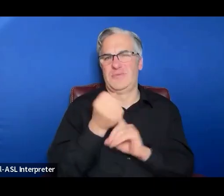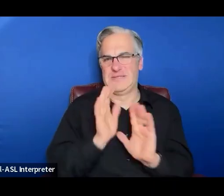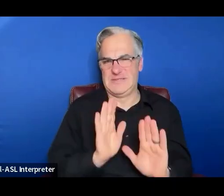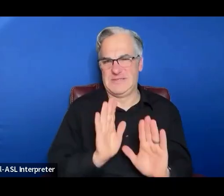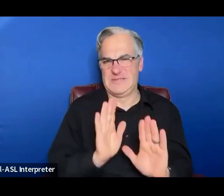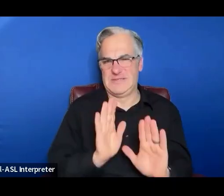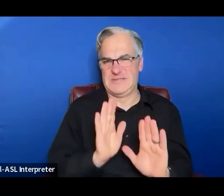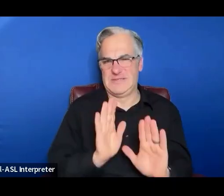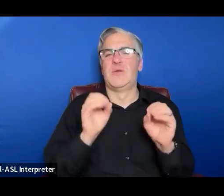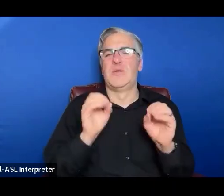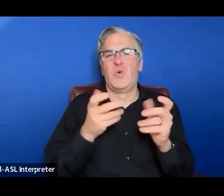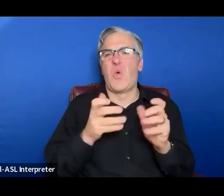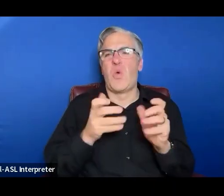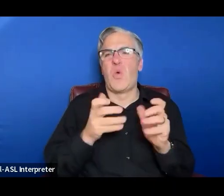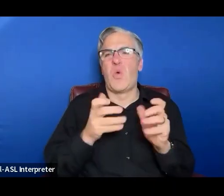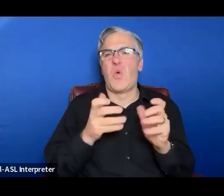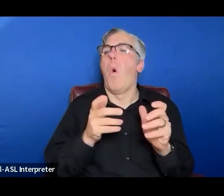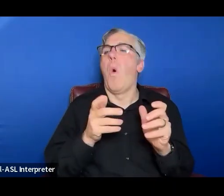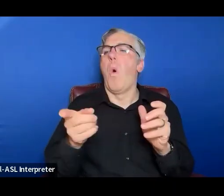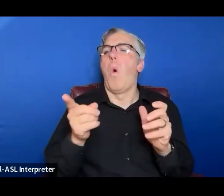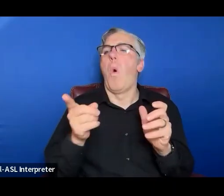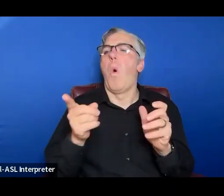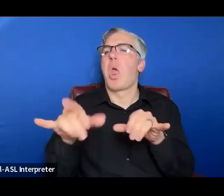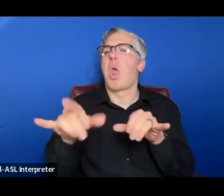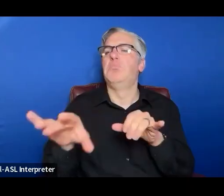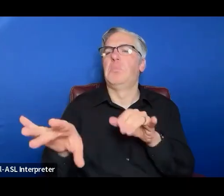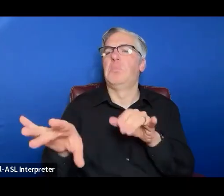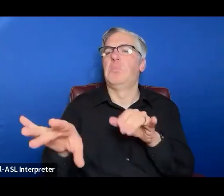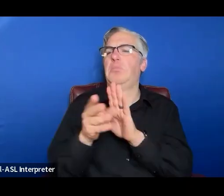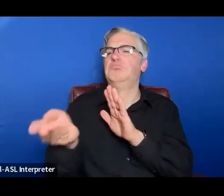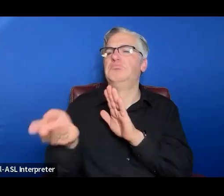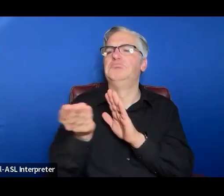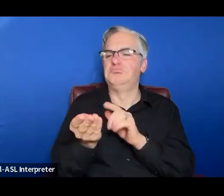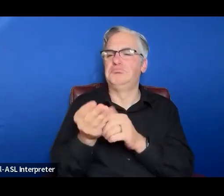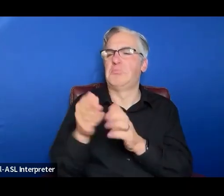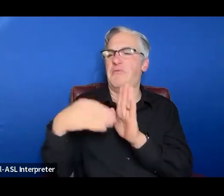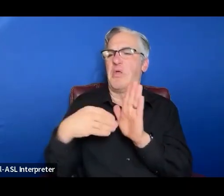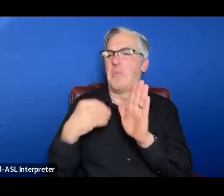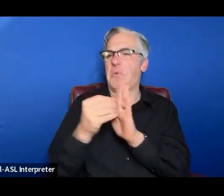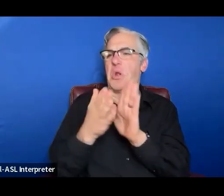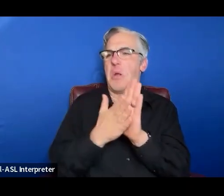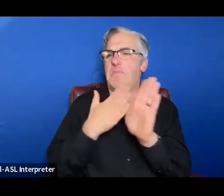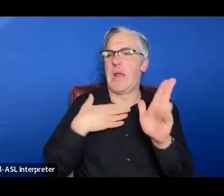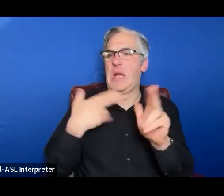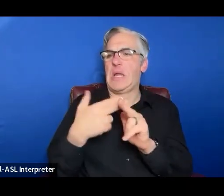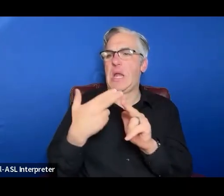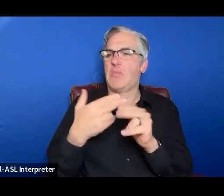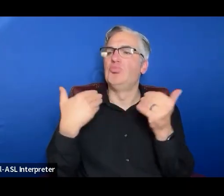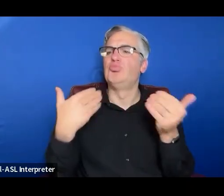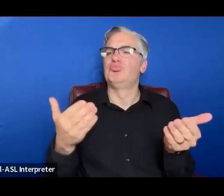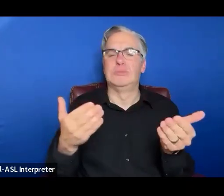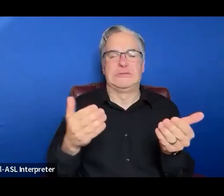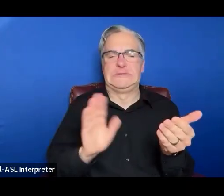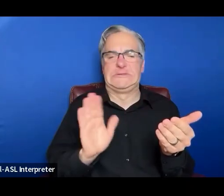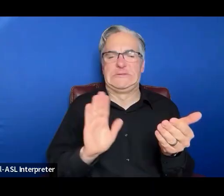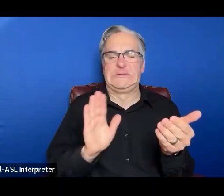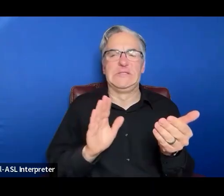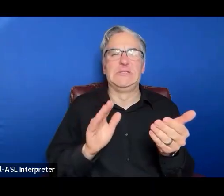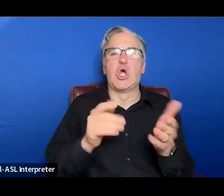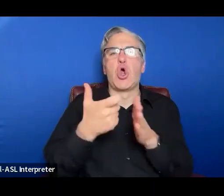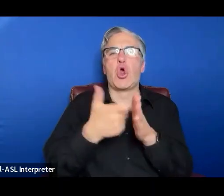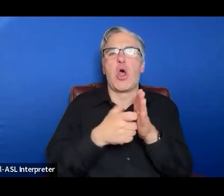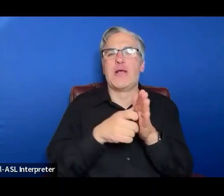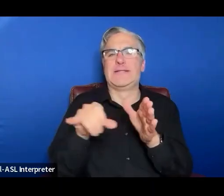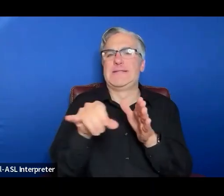don't want to just get an old run-of-the-mill boilerplate that's not going to do what you want it to do. And it's going to cost you about the same amount of